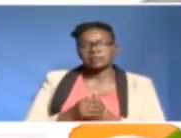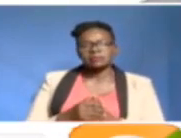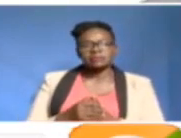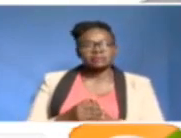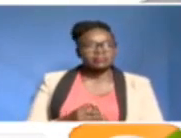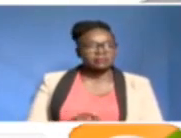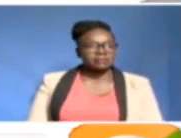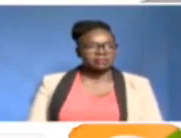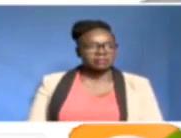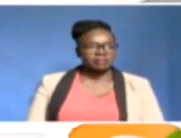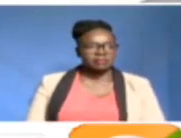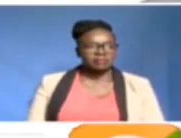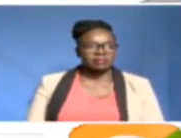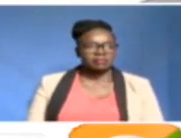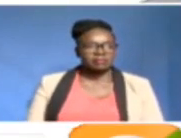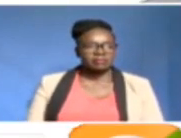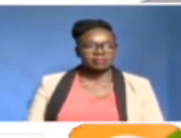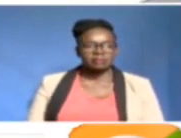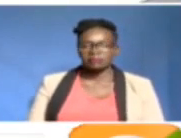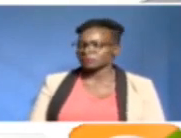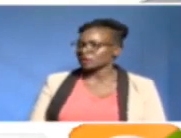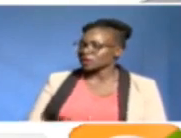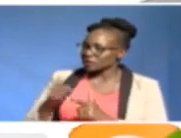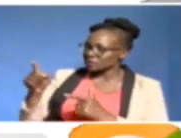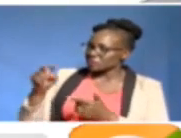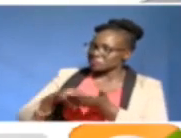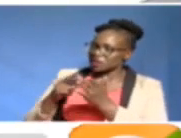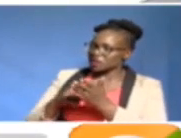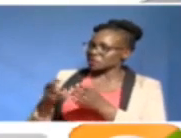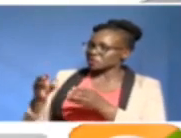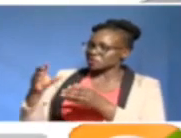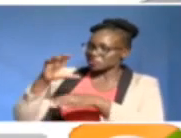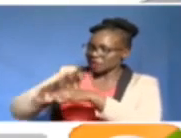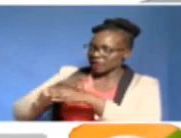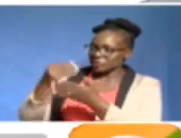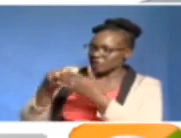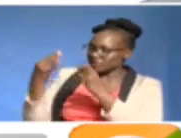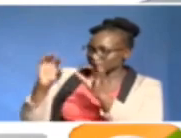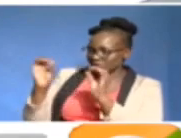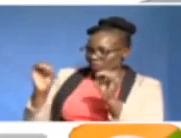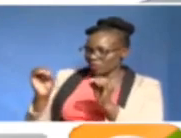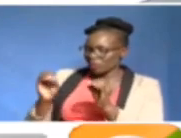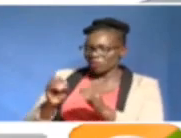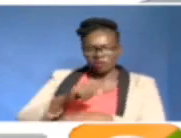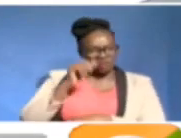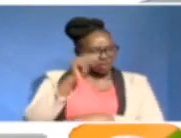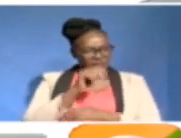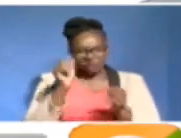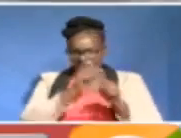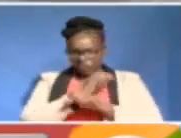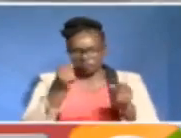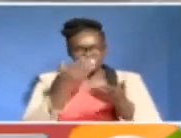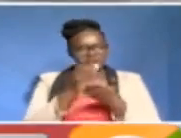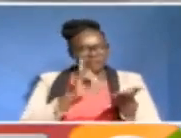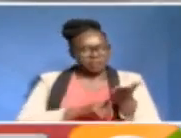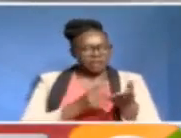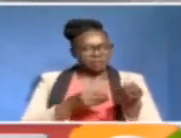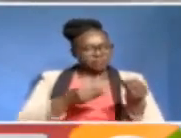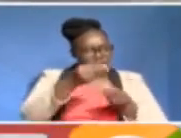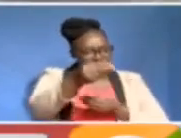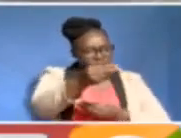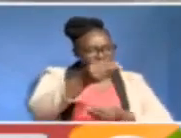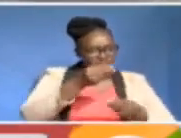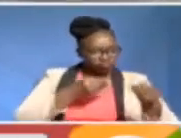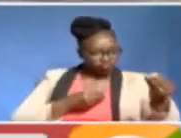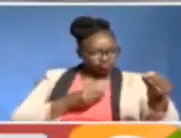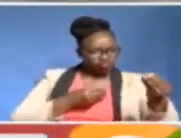don't get nothing for nothing. You don't. Meaning you had to give something to get that. Yeah, you don't get nothing for nothing. Sometimes you go and you get someone